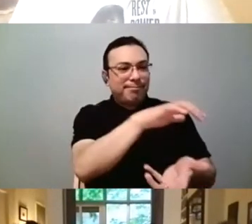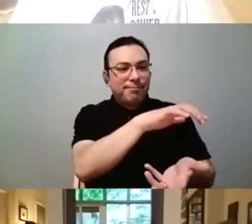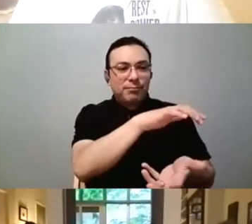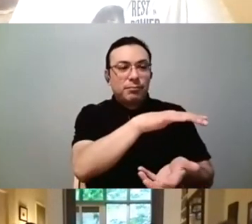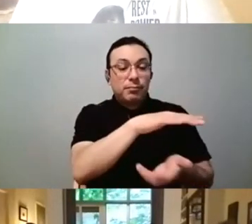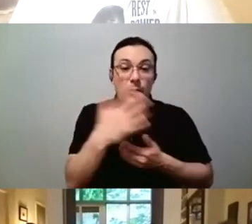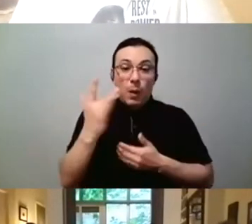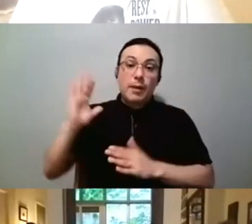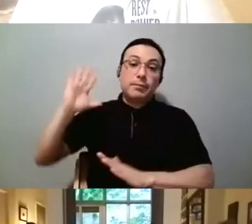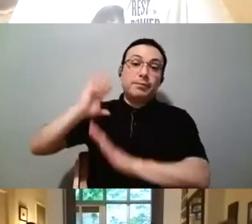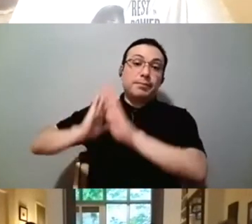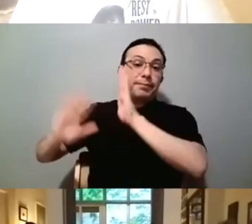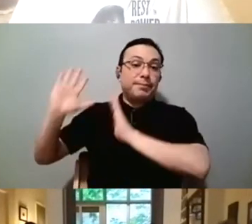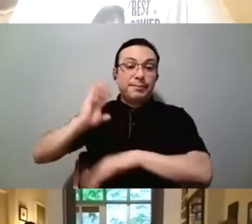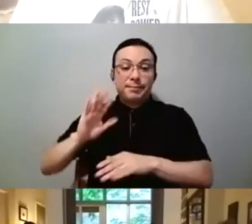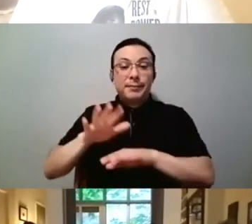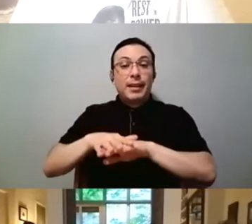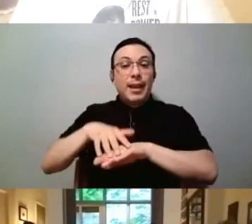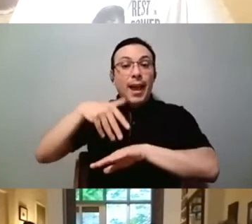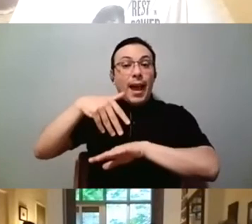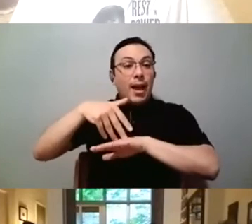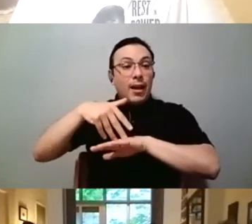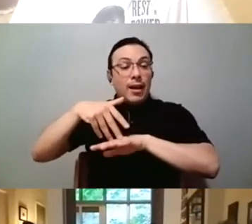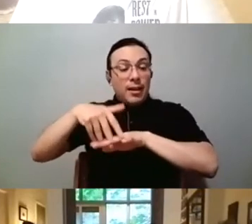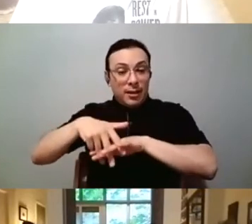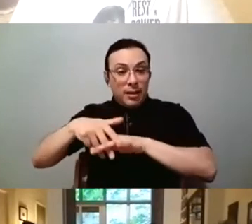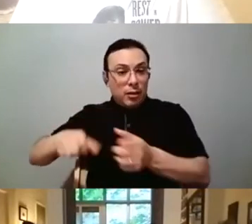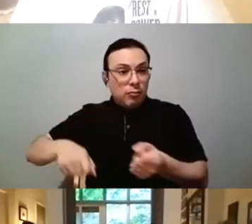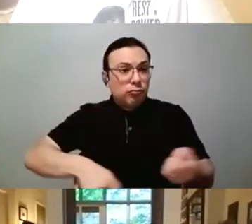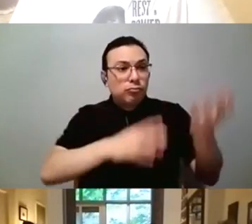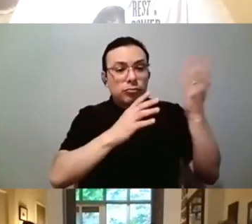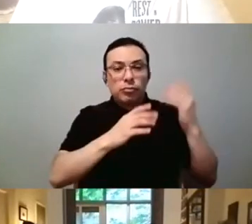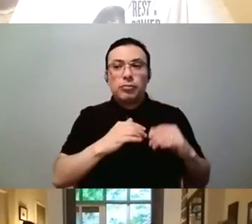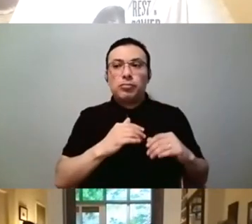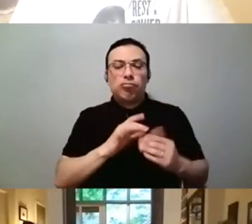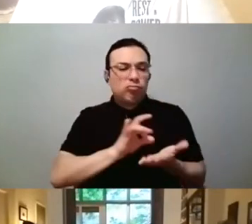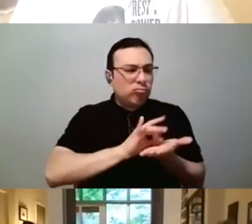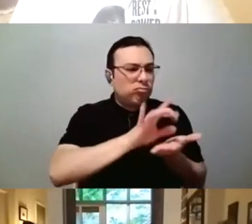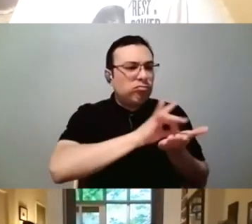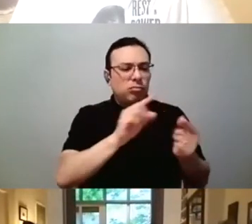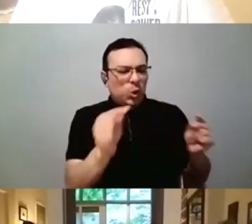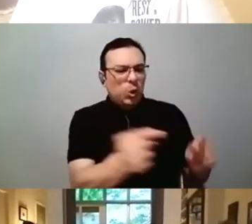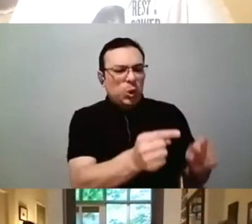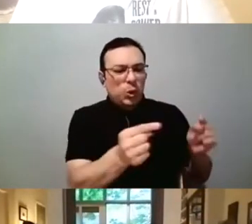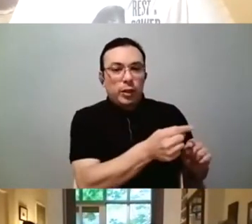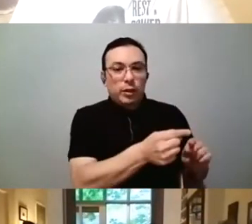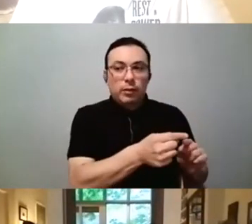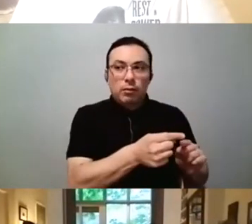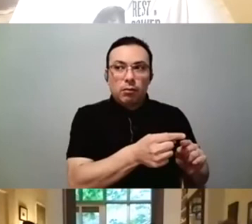what gets claimed as the land of the free. And I am